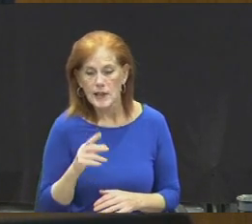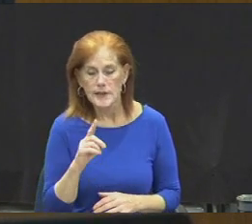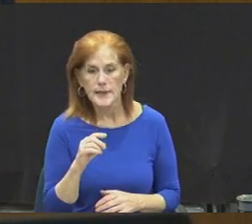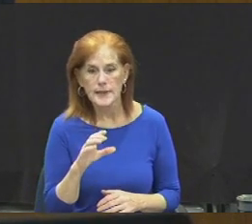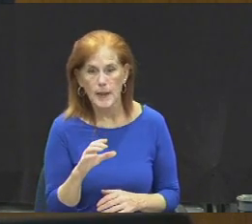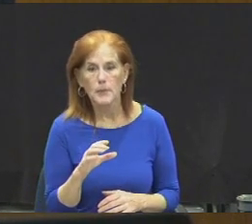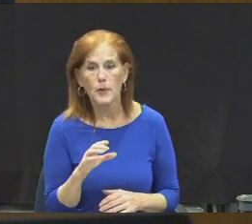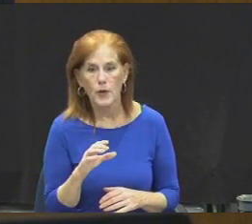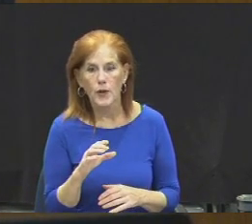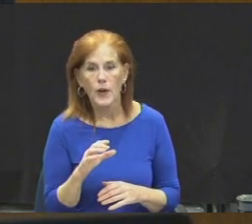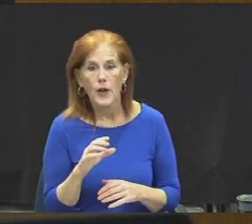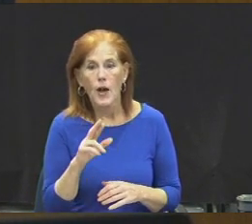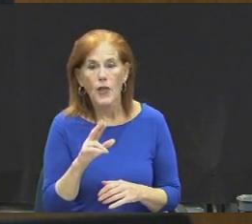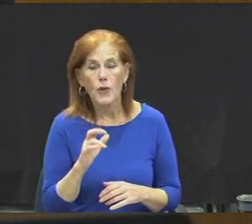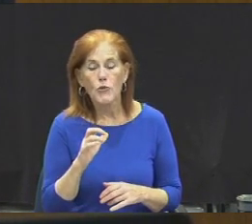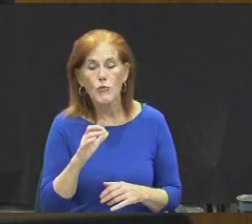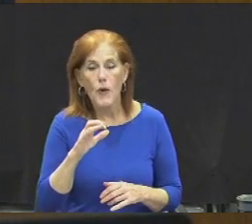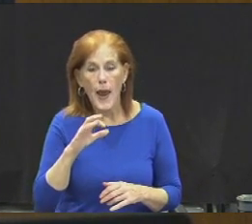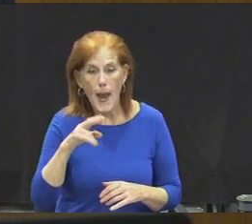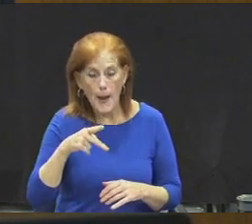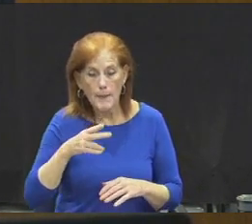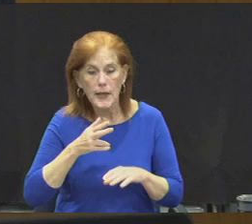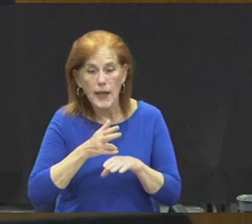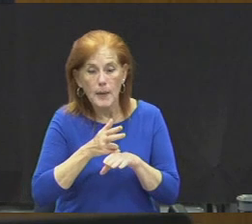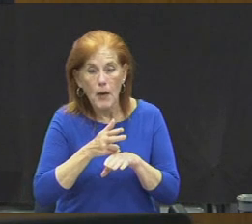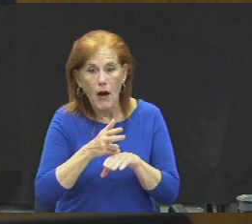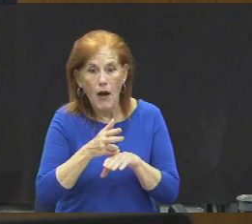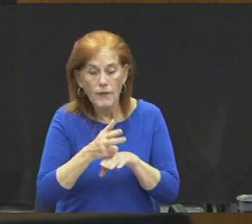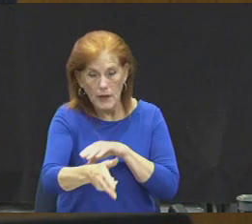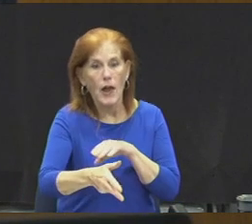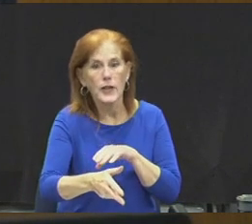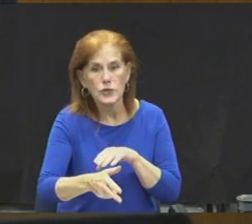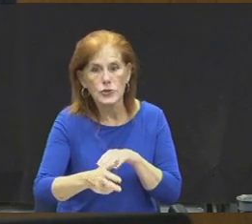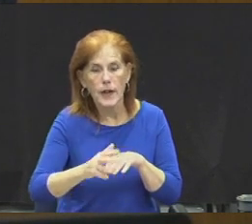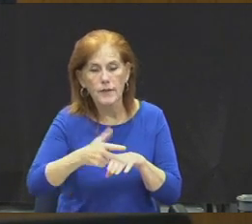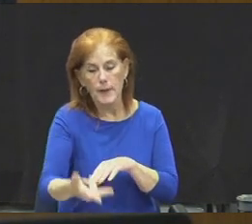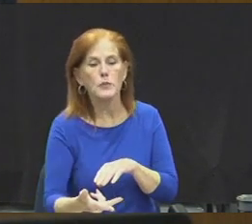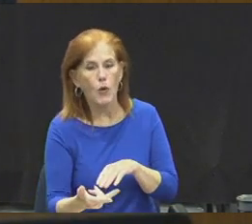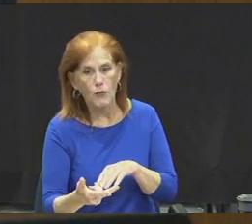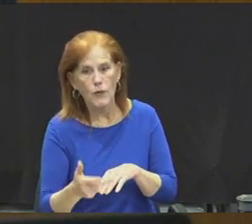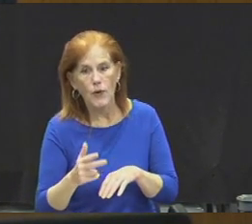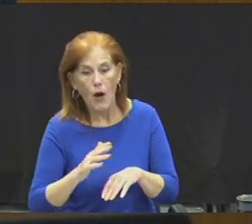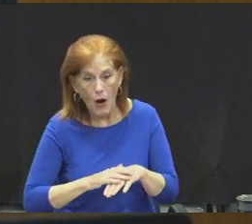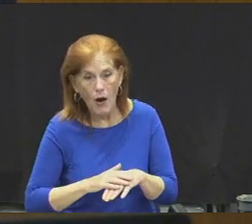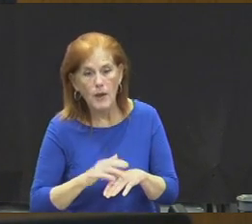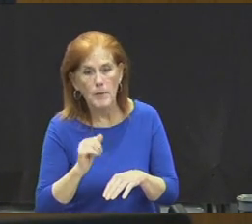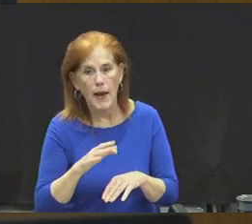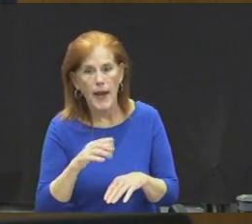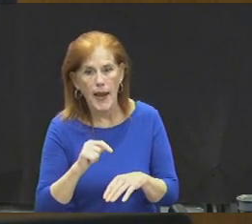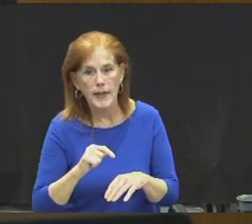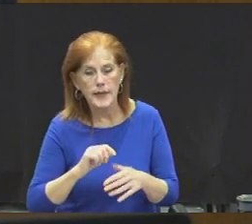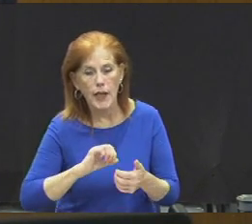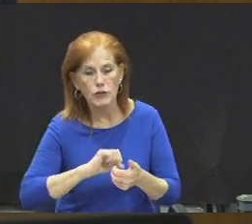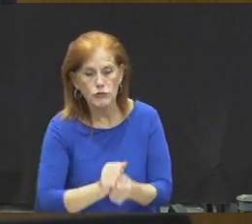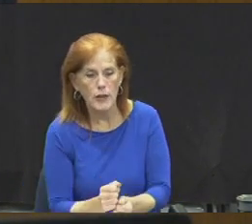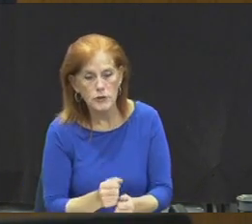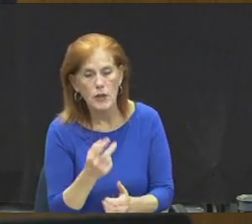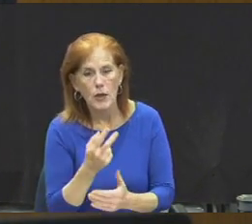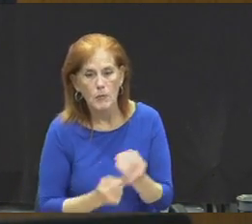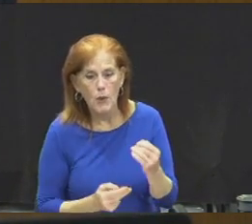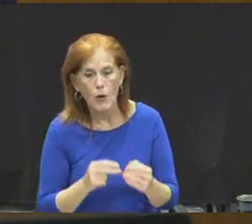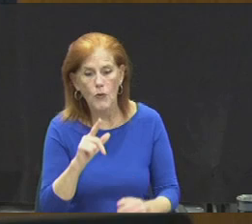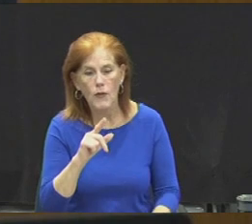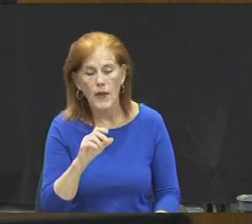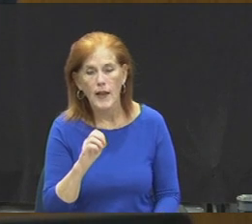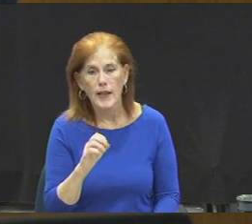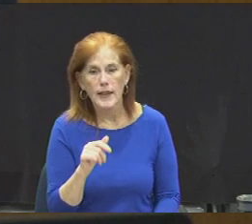it coming off the ramp, it came off wrong. It launched and it flipped over on my aunt. It crushed both of her legs. And Oh